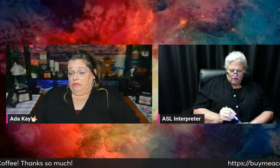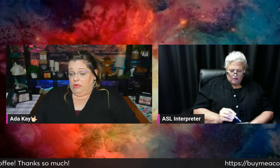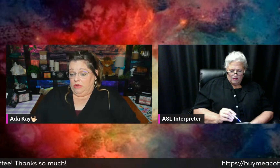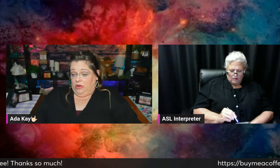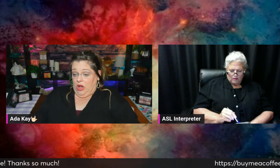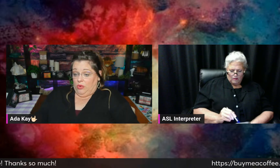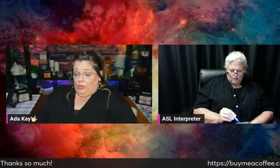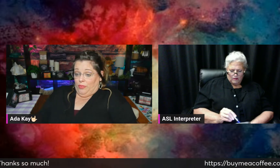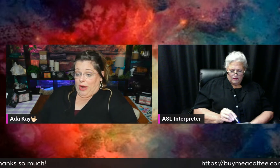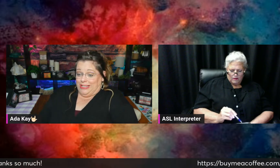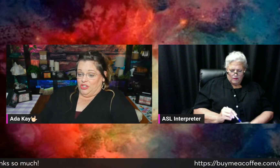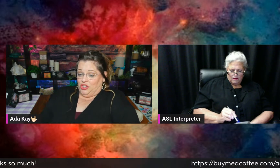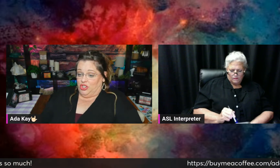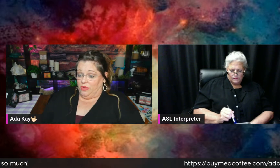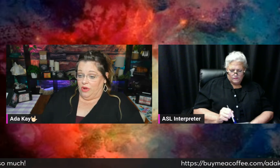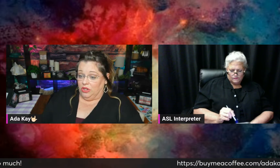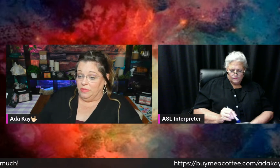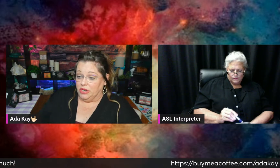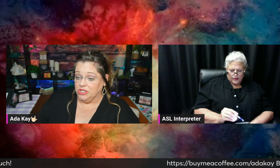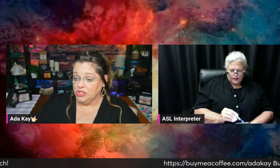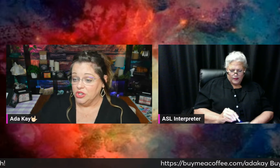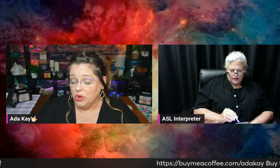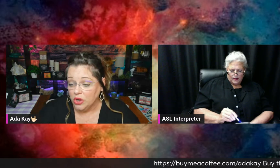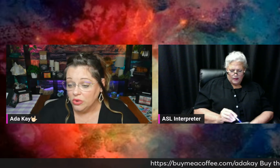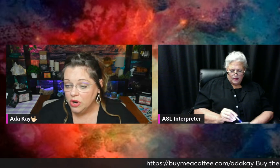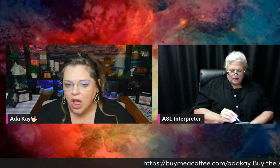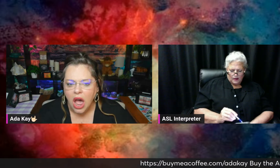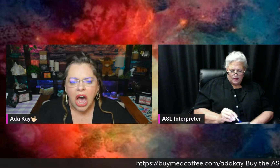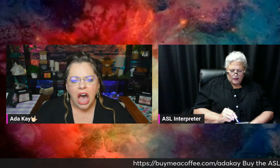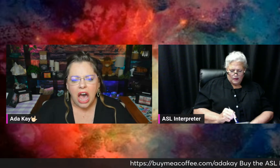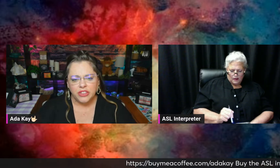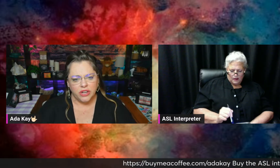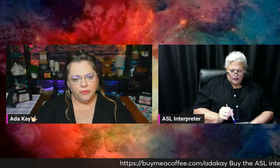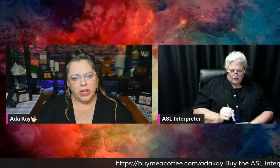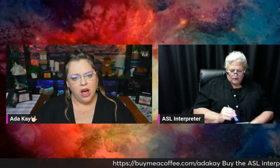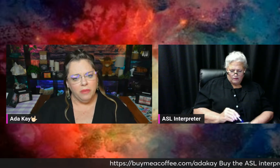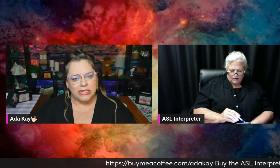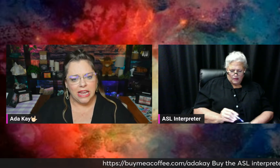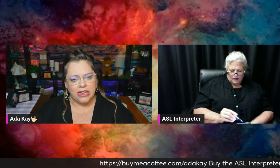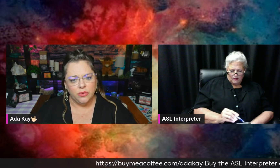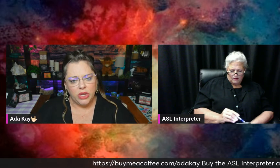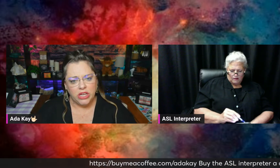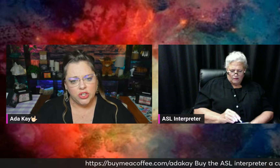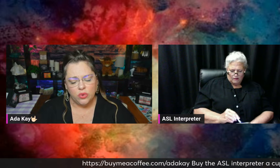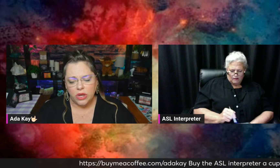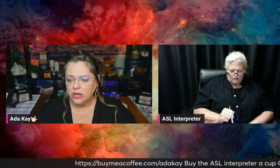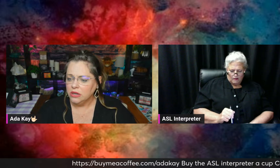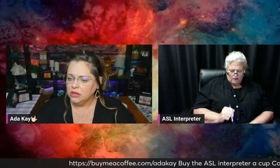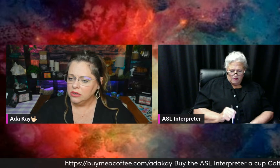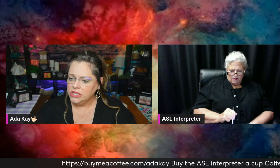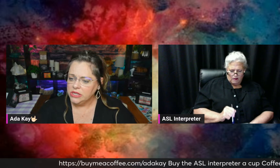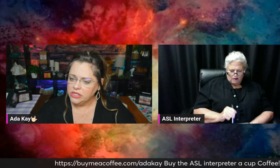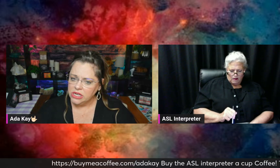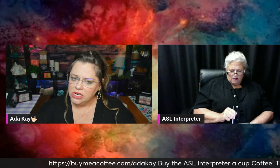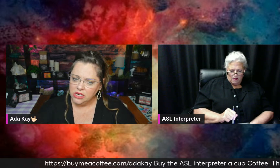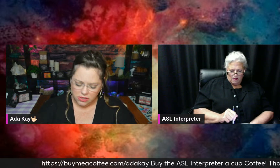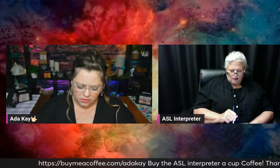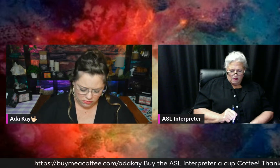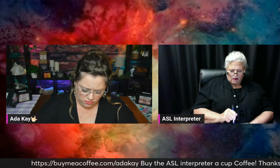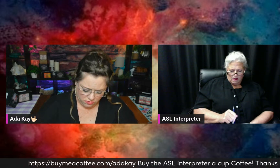mean, Braxton, Olympics is a no-go. I thought if we commentated, we could do it.